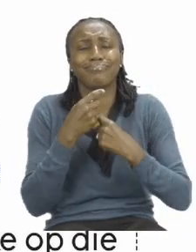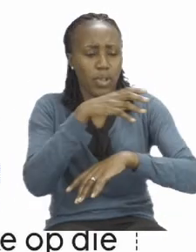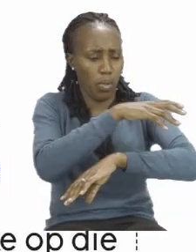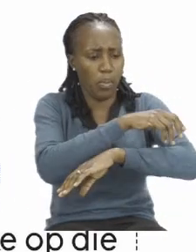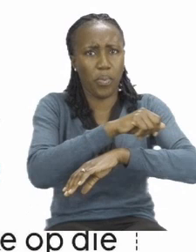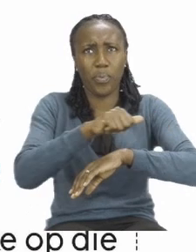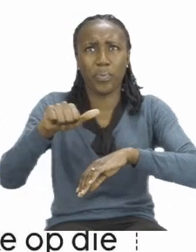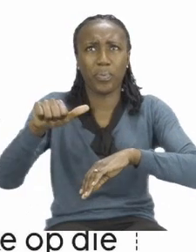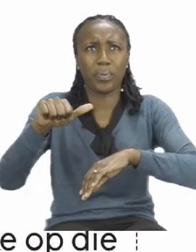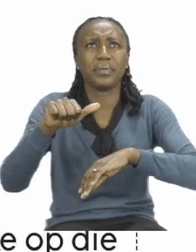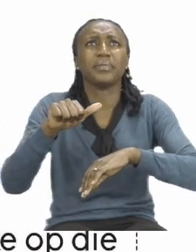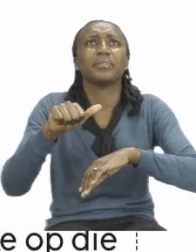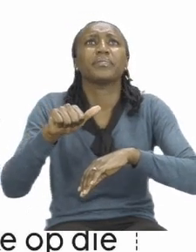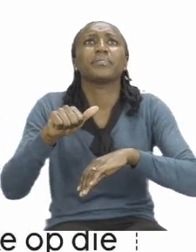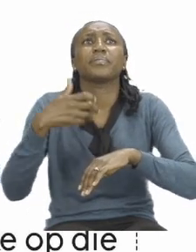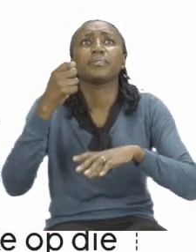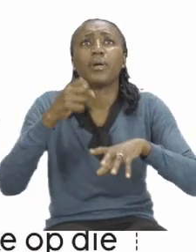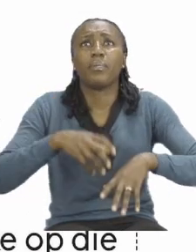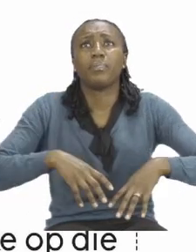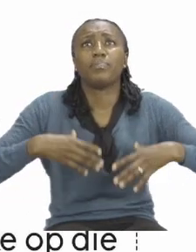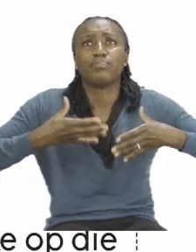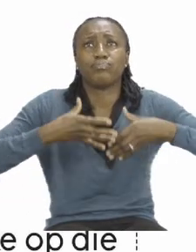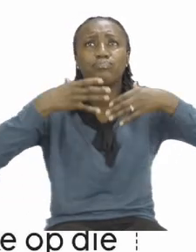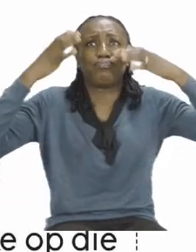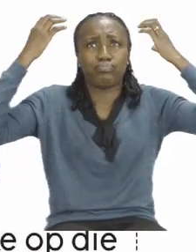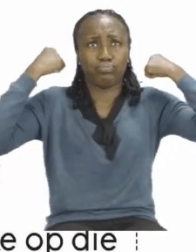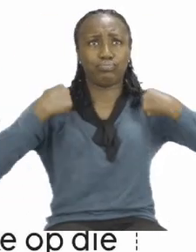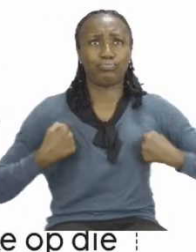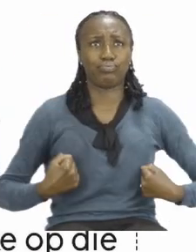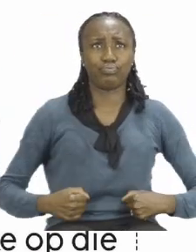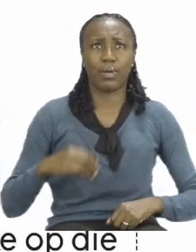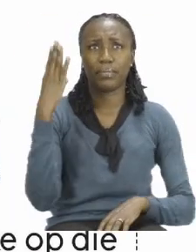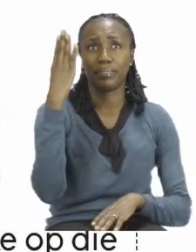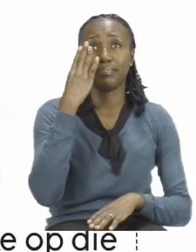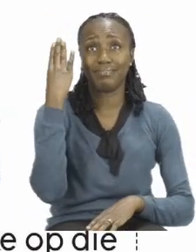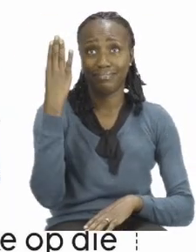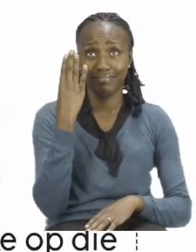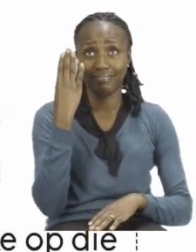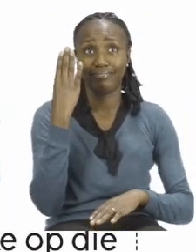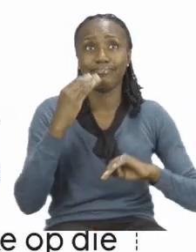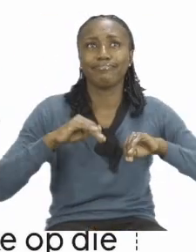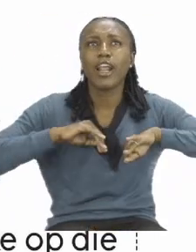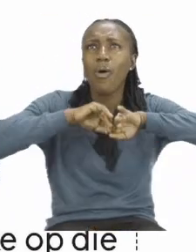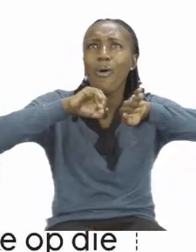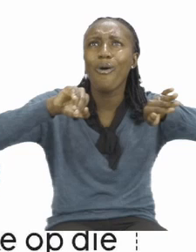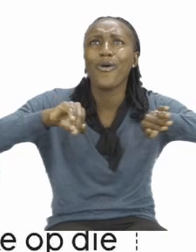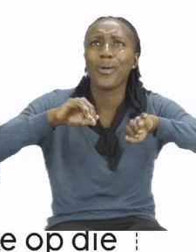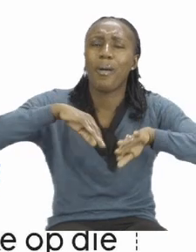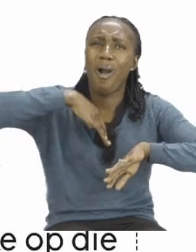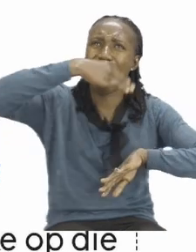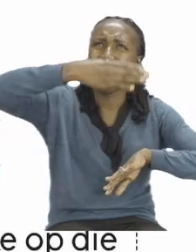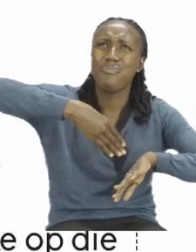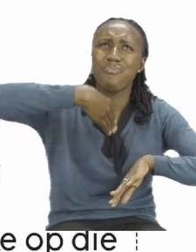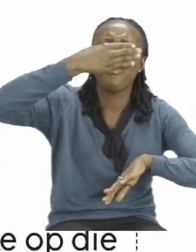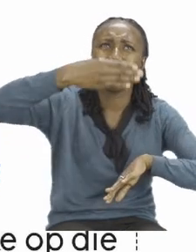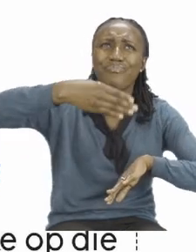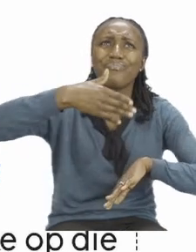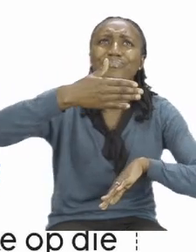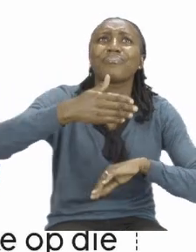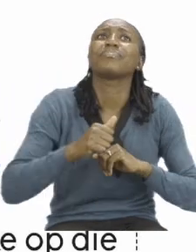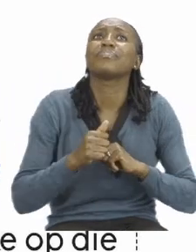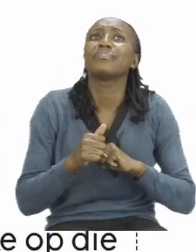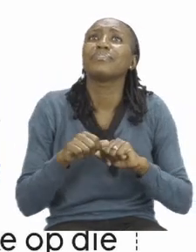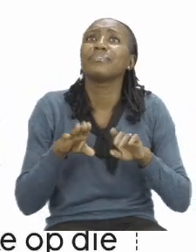blue swimsuit. He swims in the waves. Mike